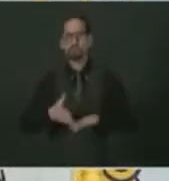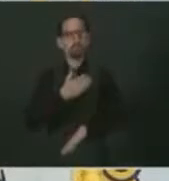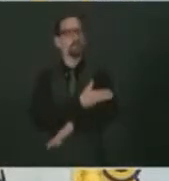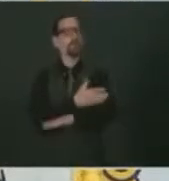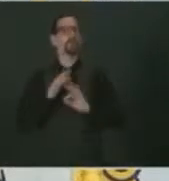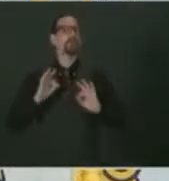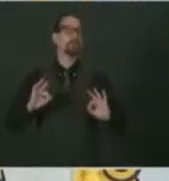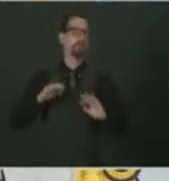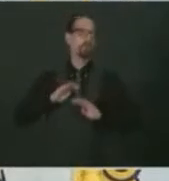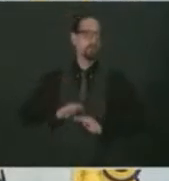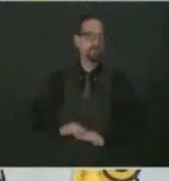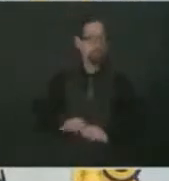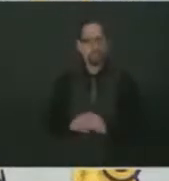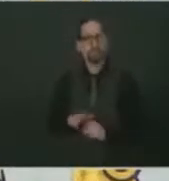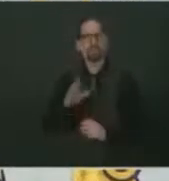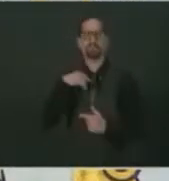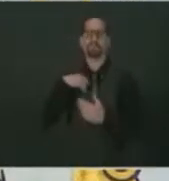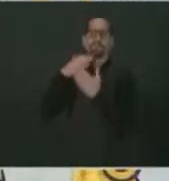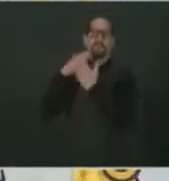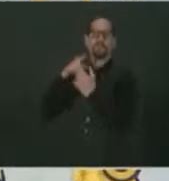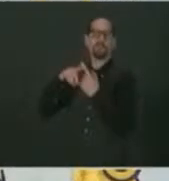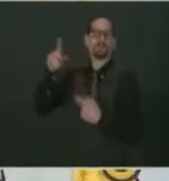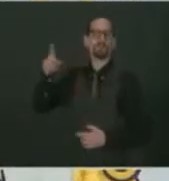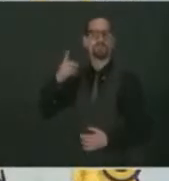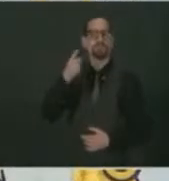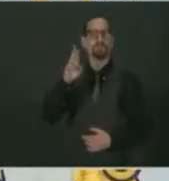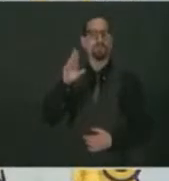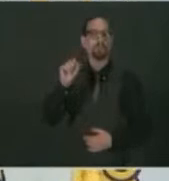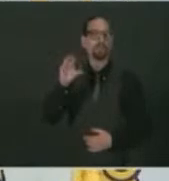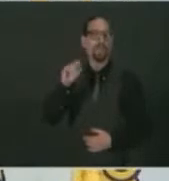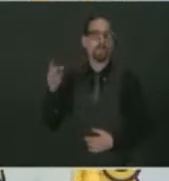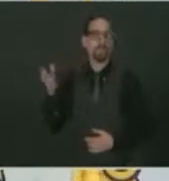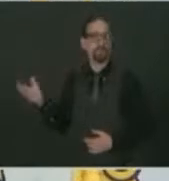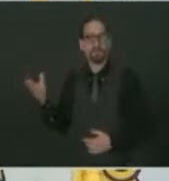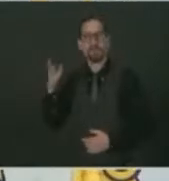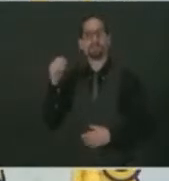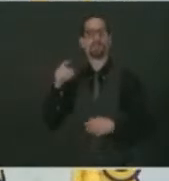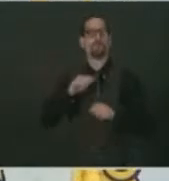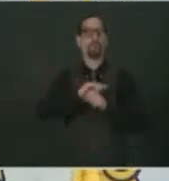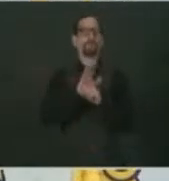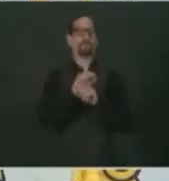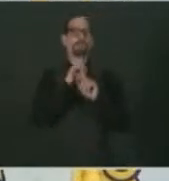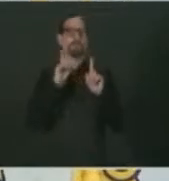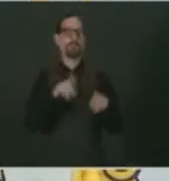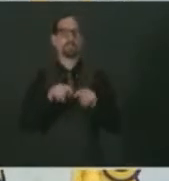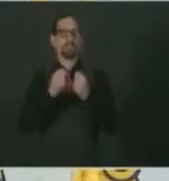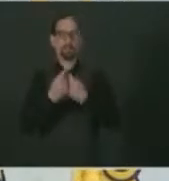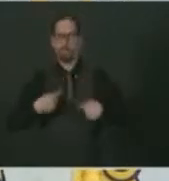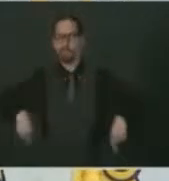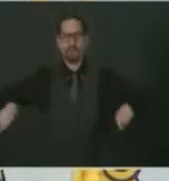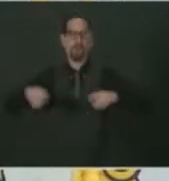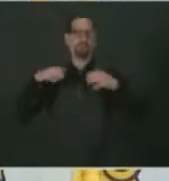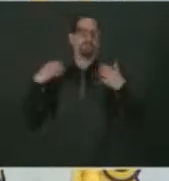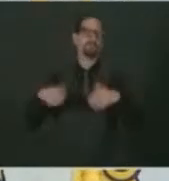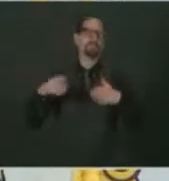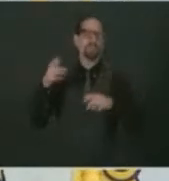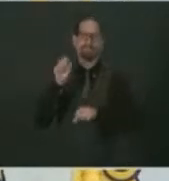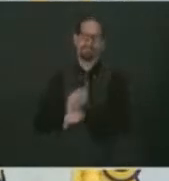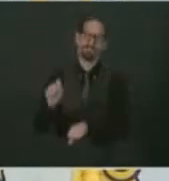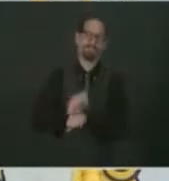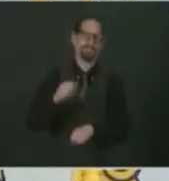worked with us to speed up this distribution. Today, Rhode Island is approaching the milestone